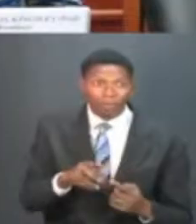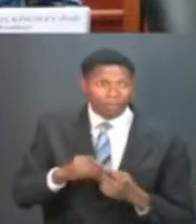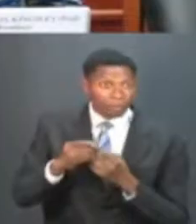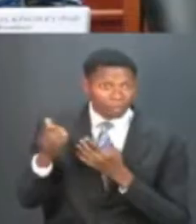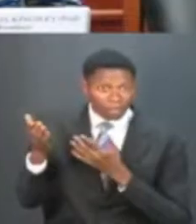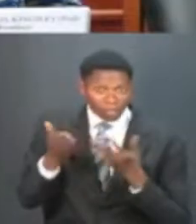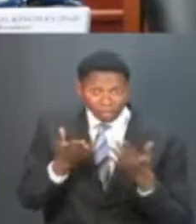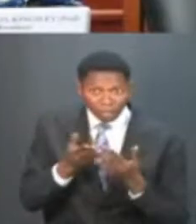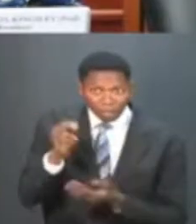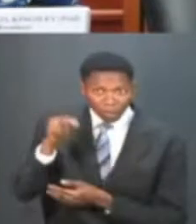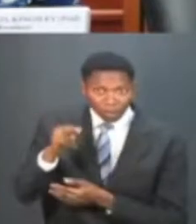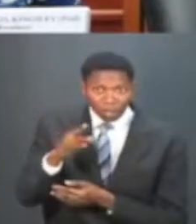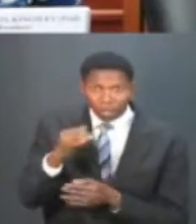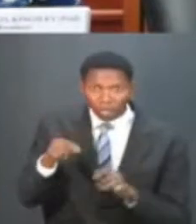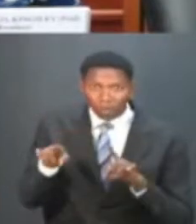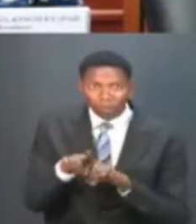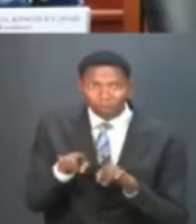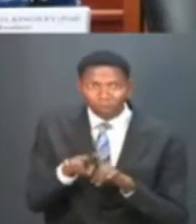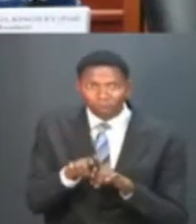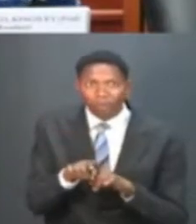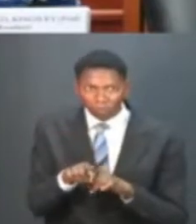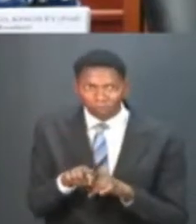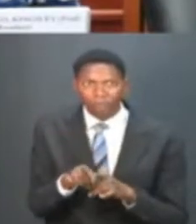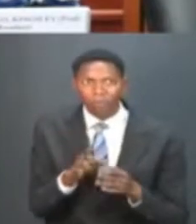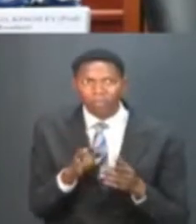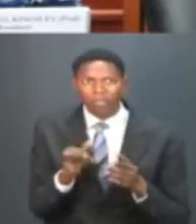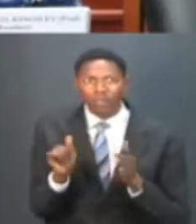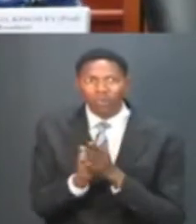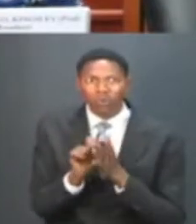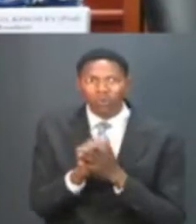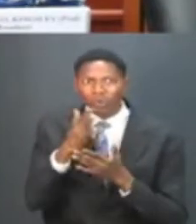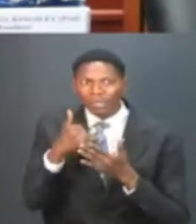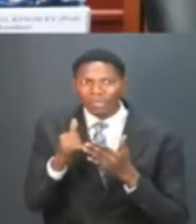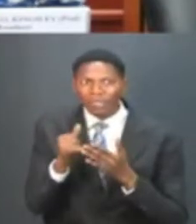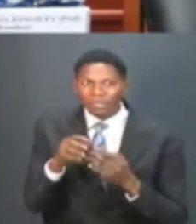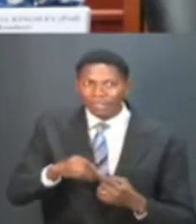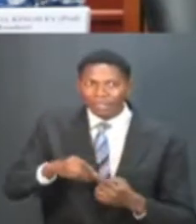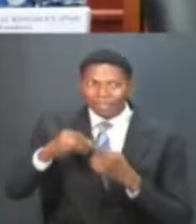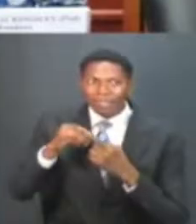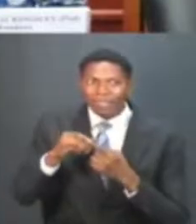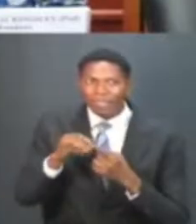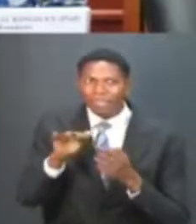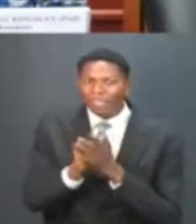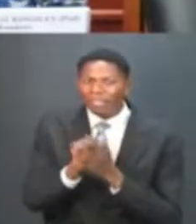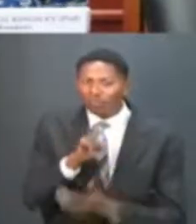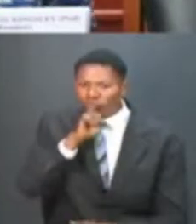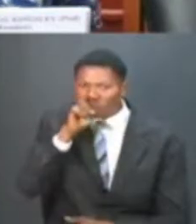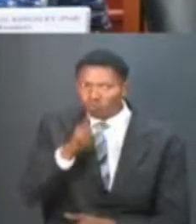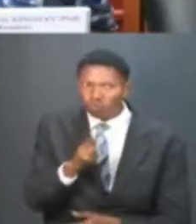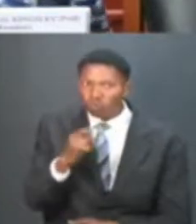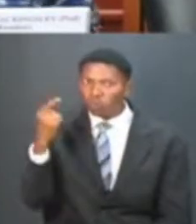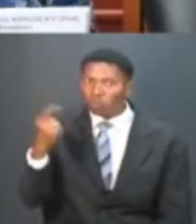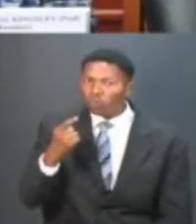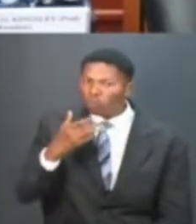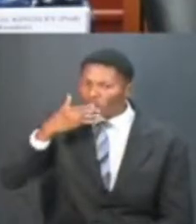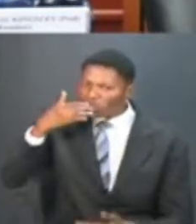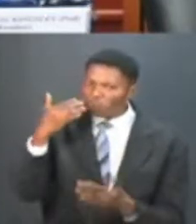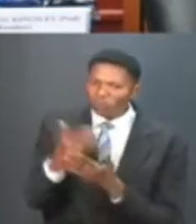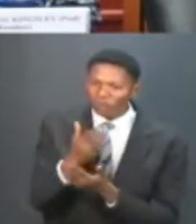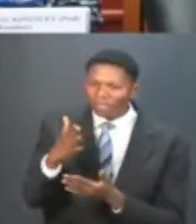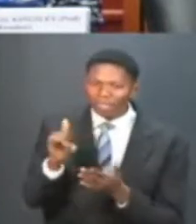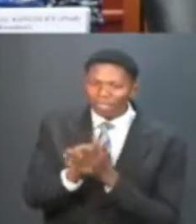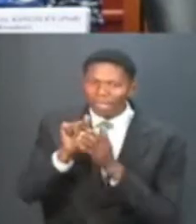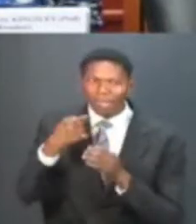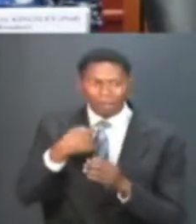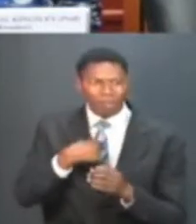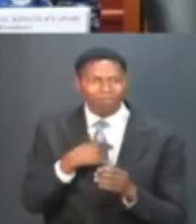services and also establishing of subspecialty centers, then indeed is the only good thing that can be associated with